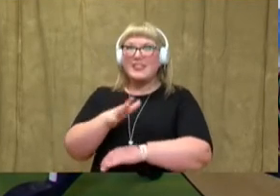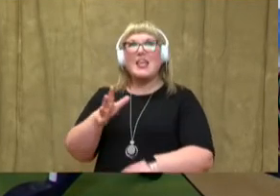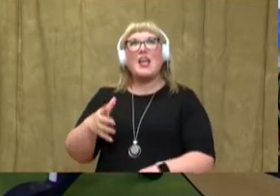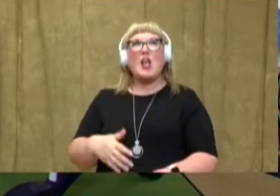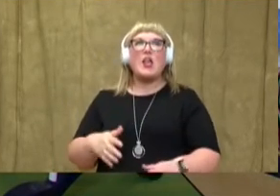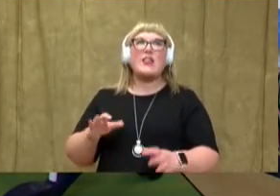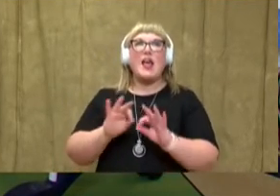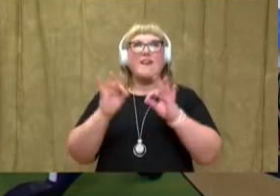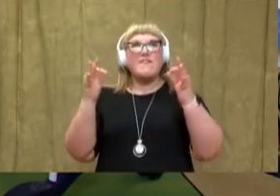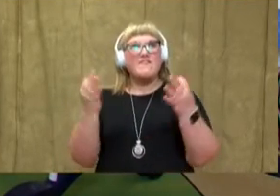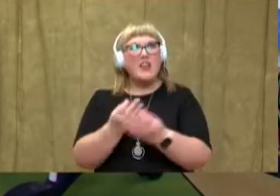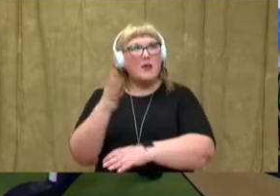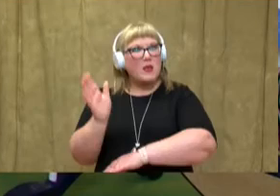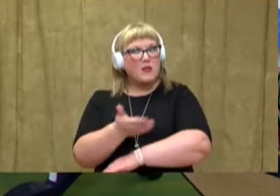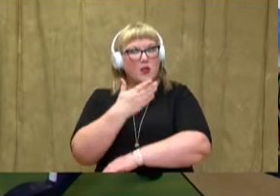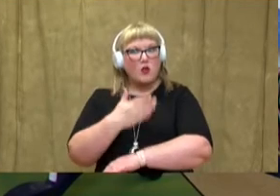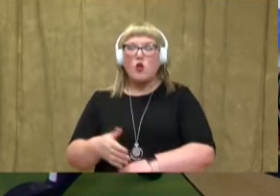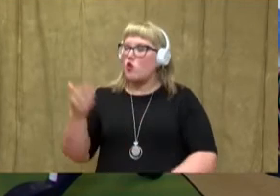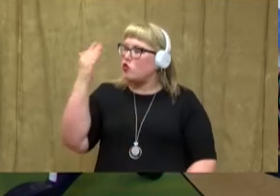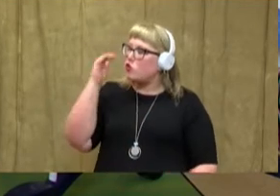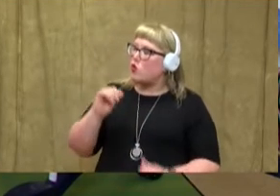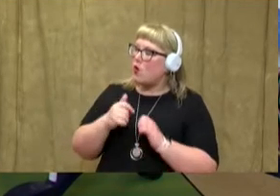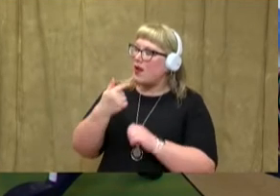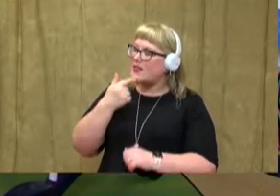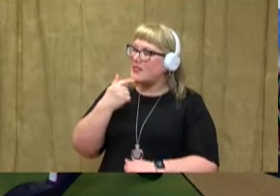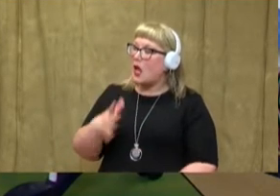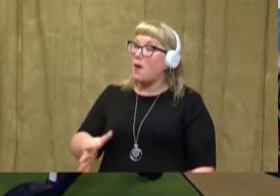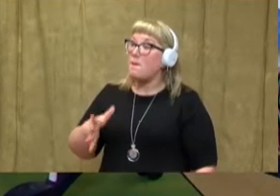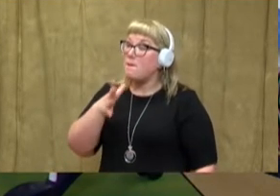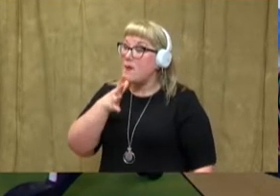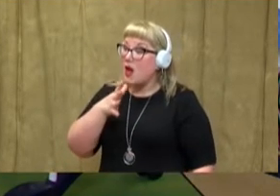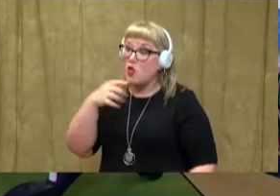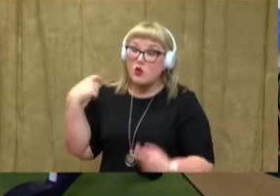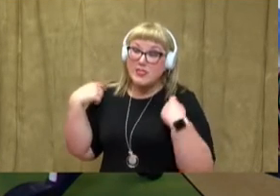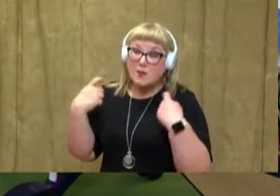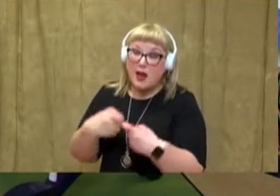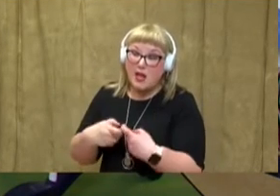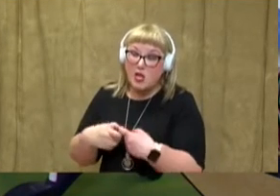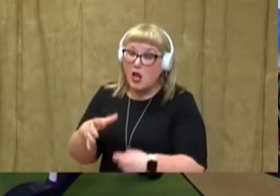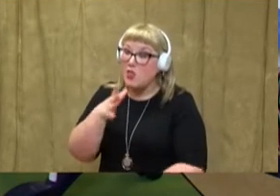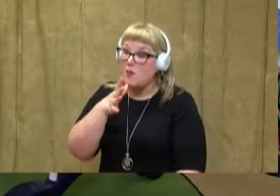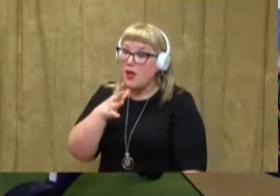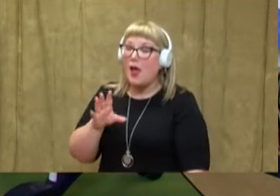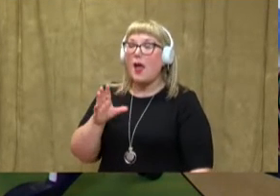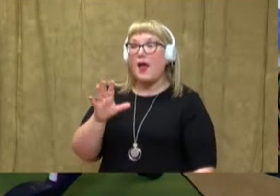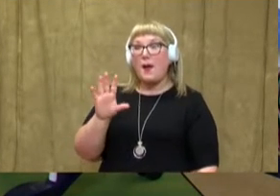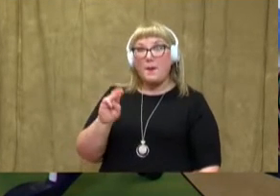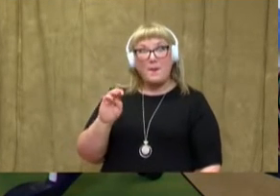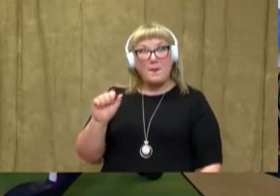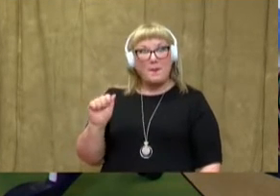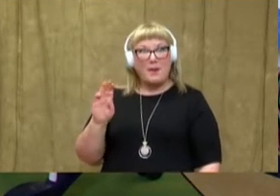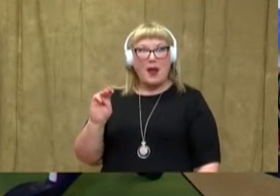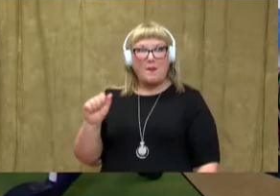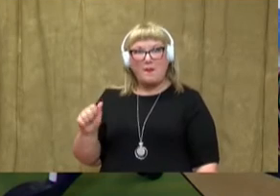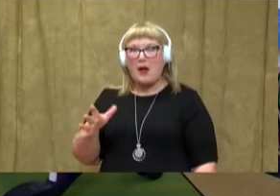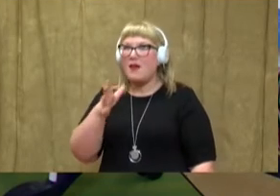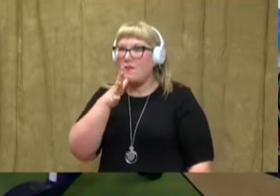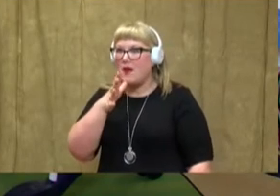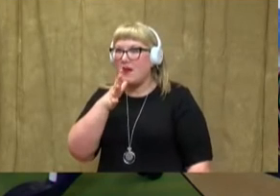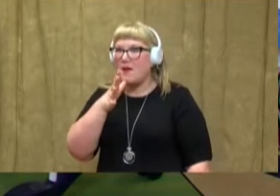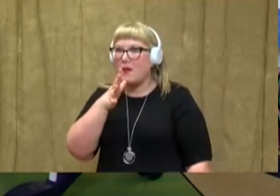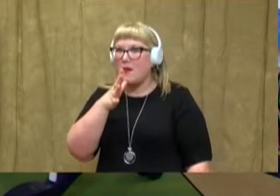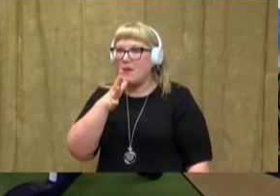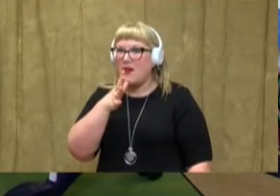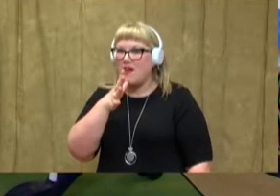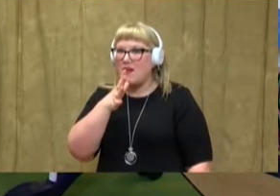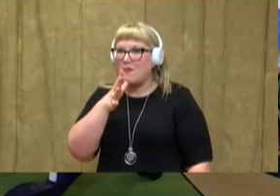love that song. Do you know how to say mother in mama. Spanish? Mama. In sign languages, right